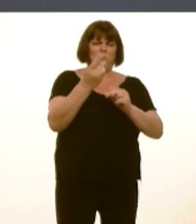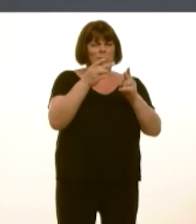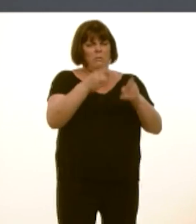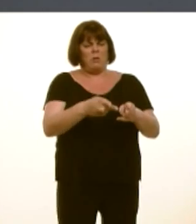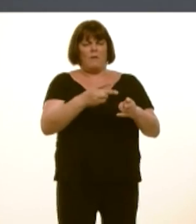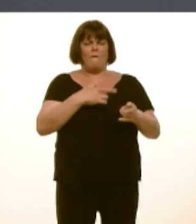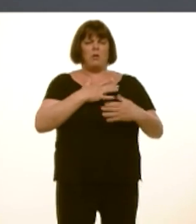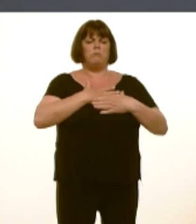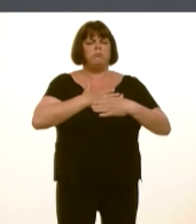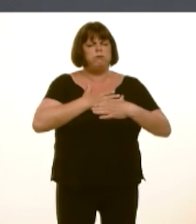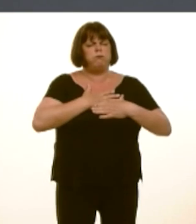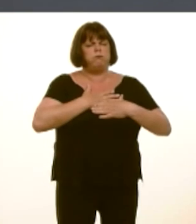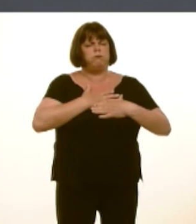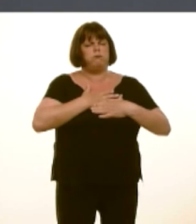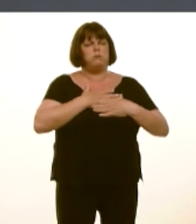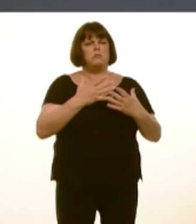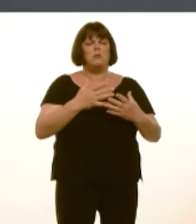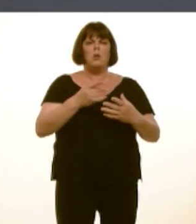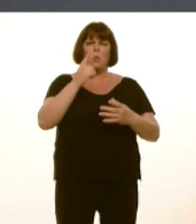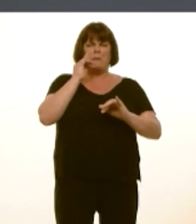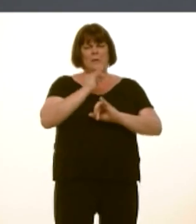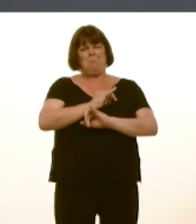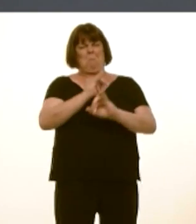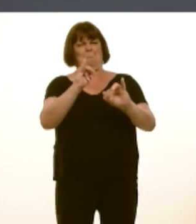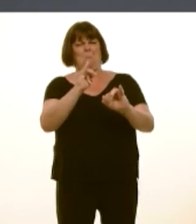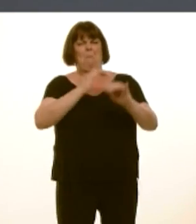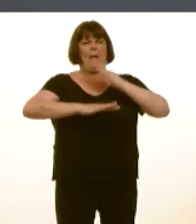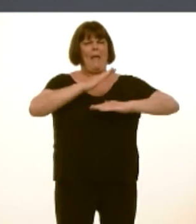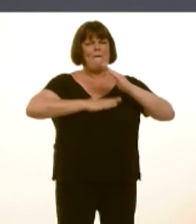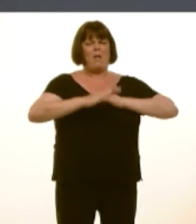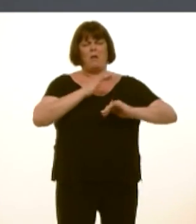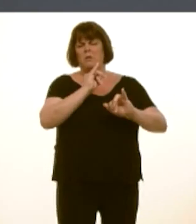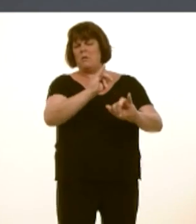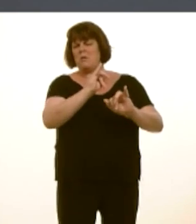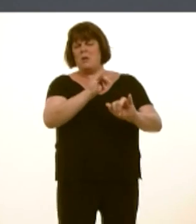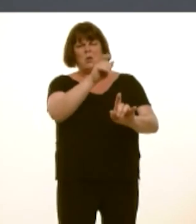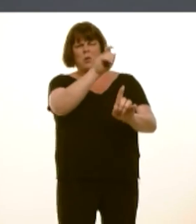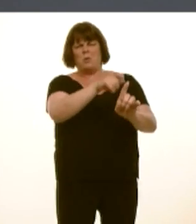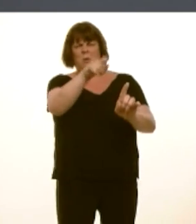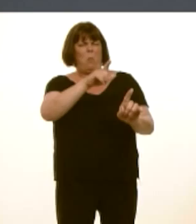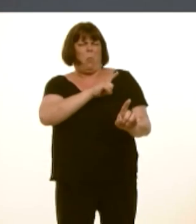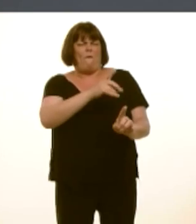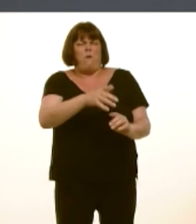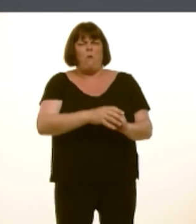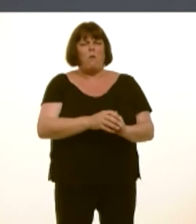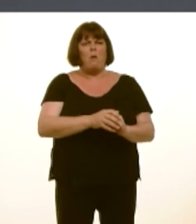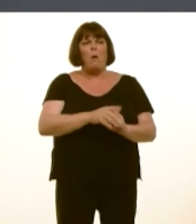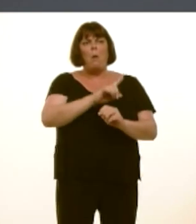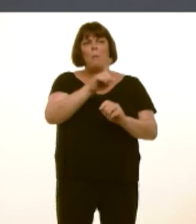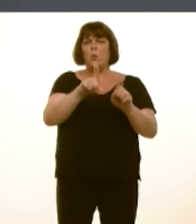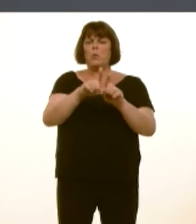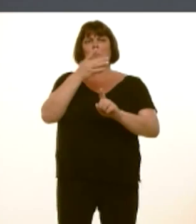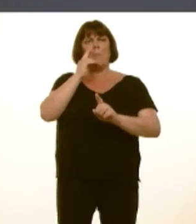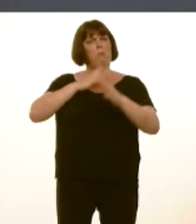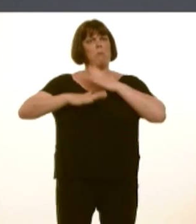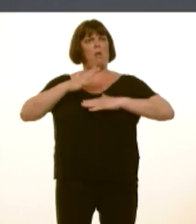such repulsive actions, humanity can be shown at its very worst. It can also show its best, and